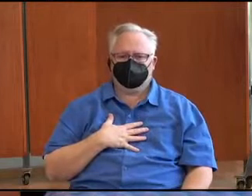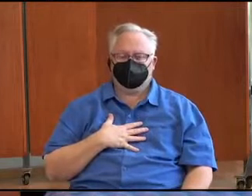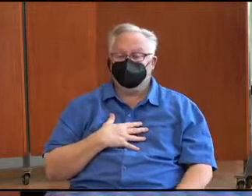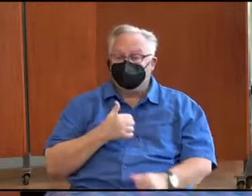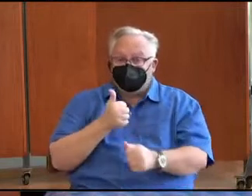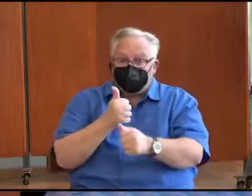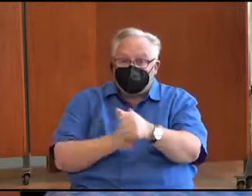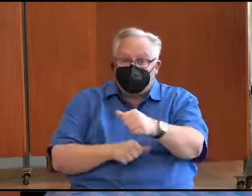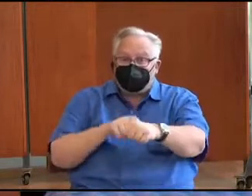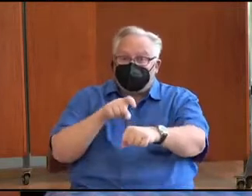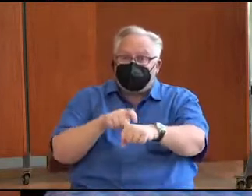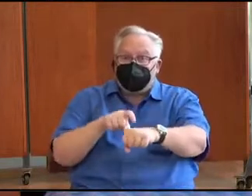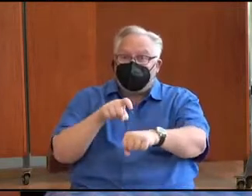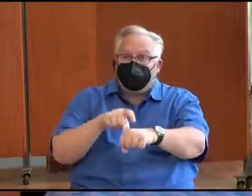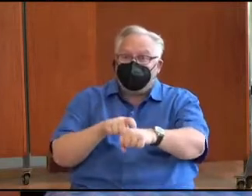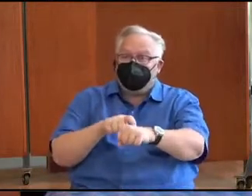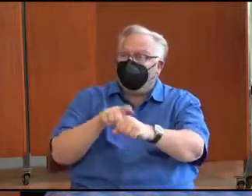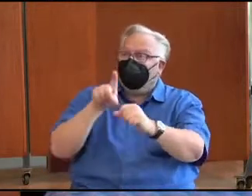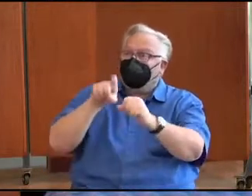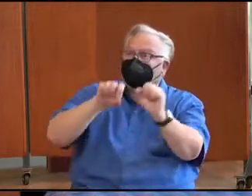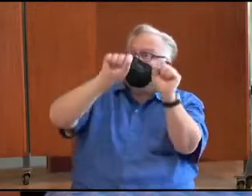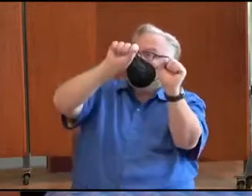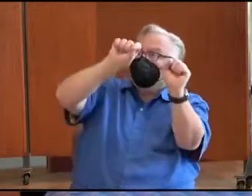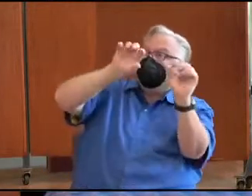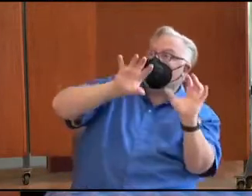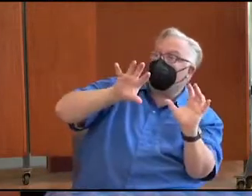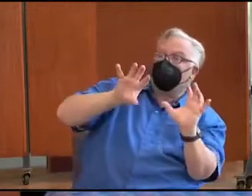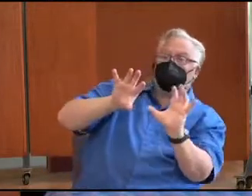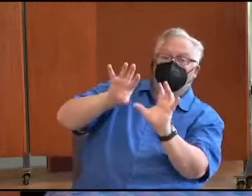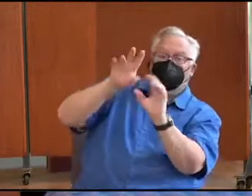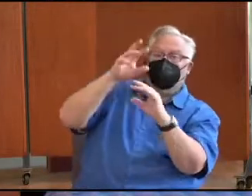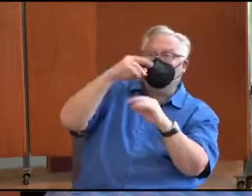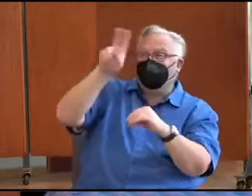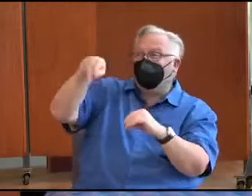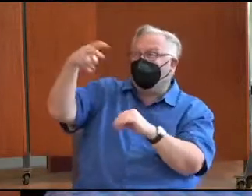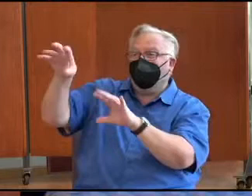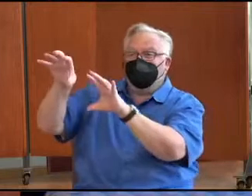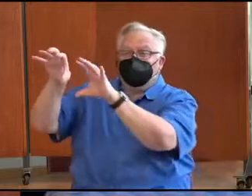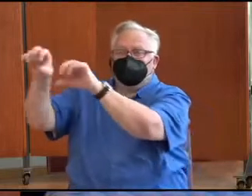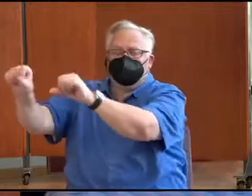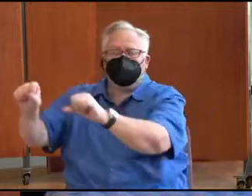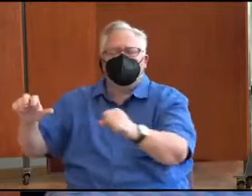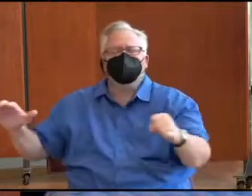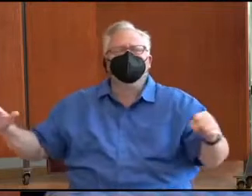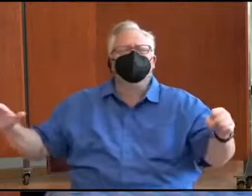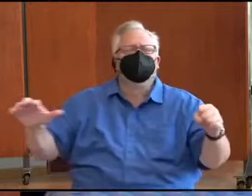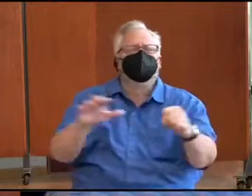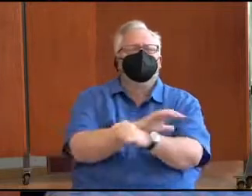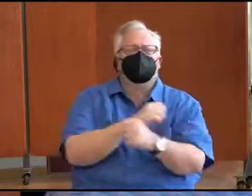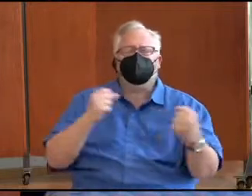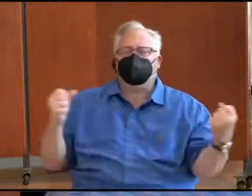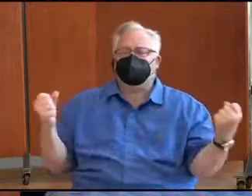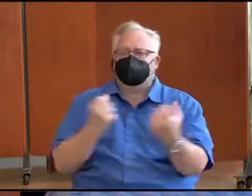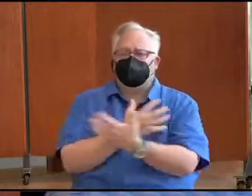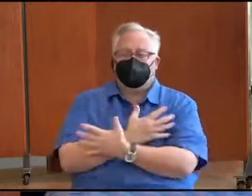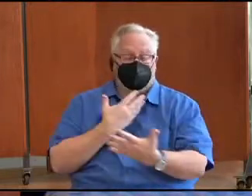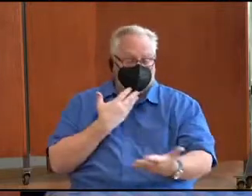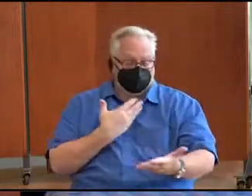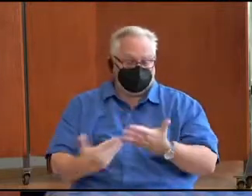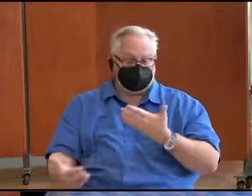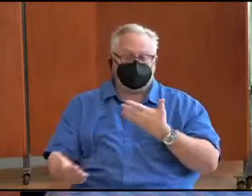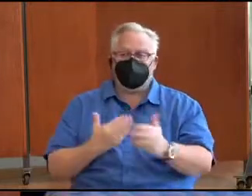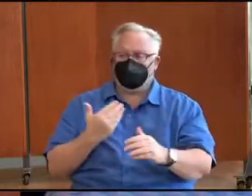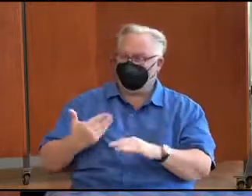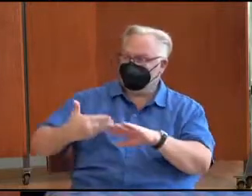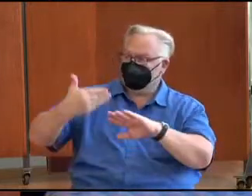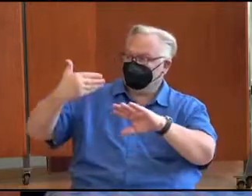Each time, I am filled with terror. It doesn't matter that in all my previous hurdles across the void of unknowing,